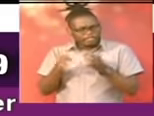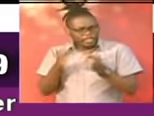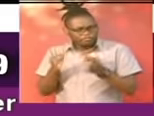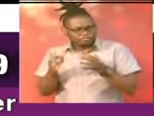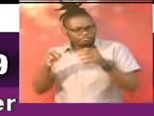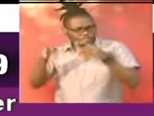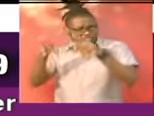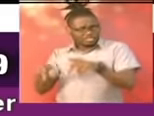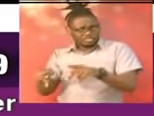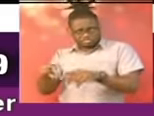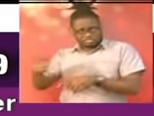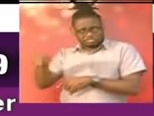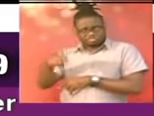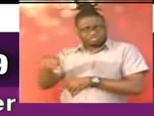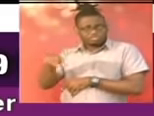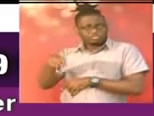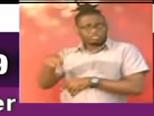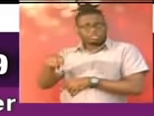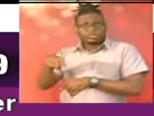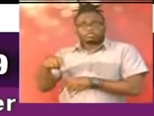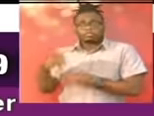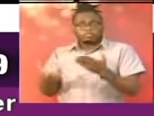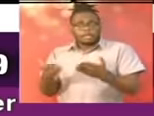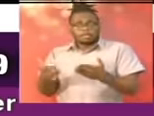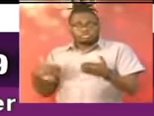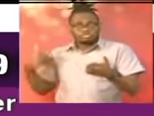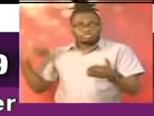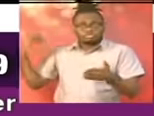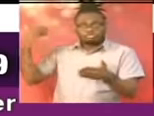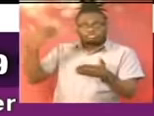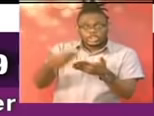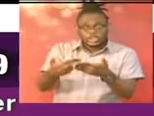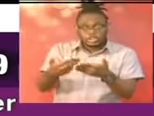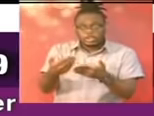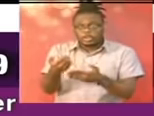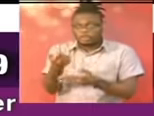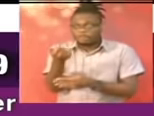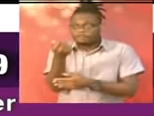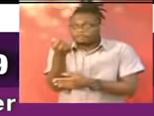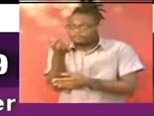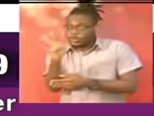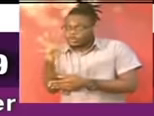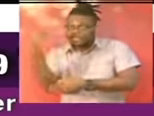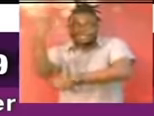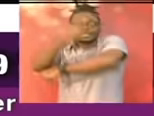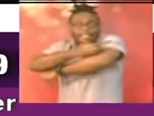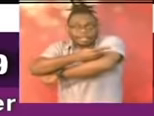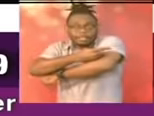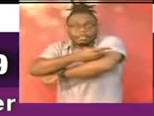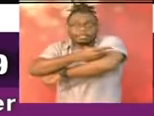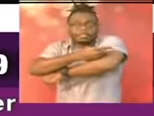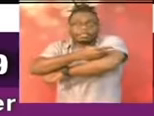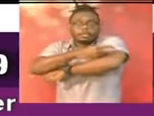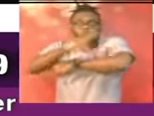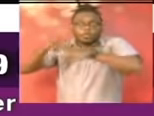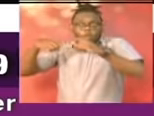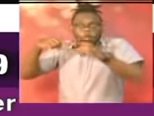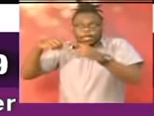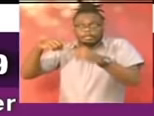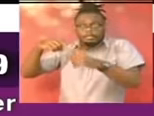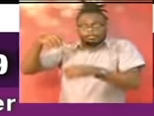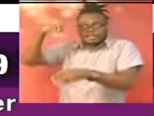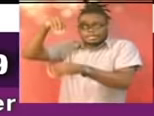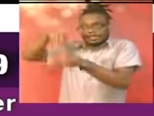to that 14-day point most likely while in quarantine. What happens then? Is it that they will be allowed to